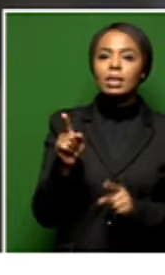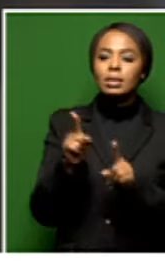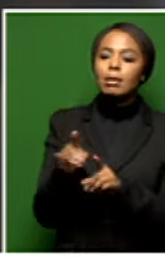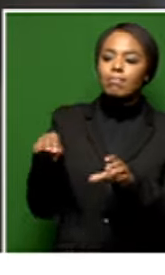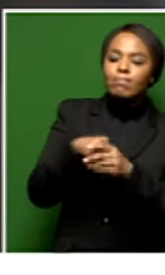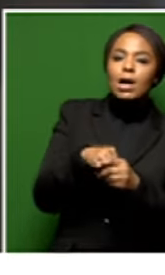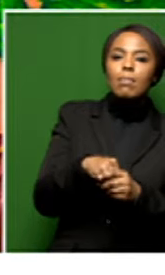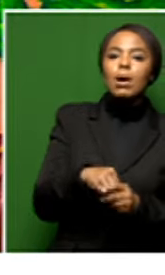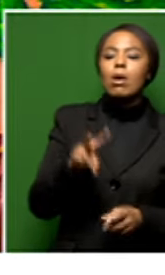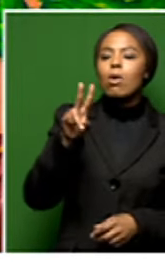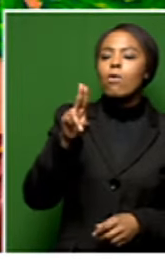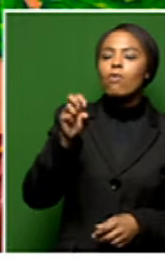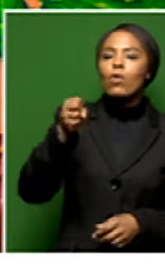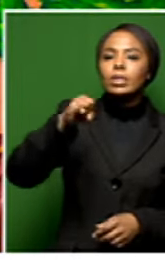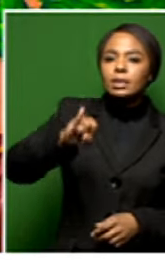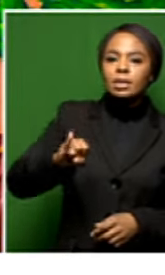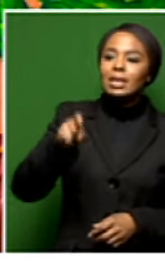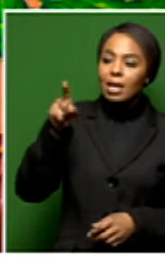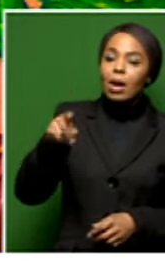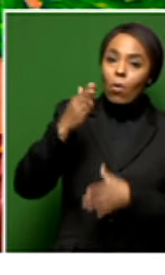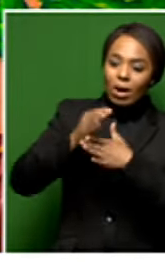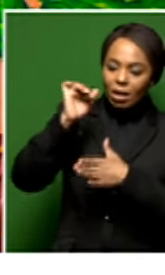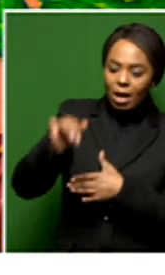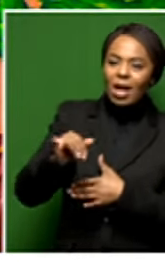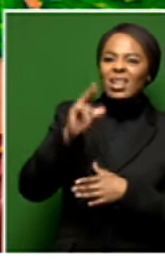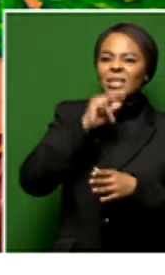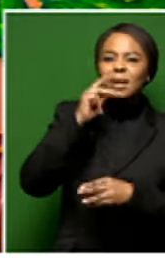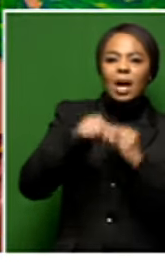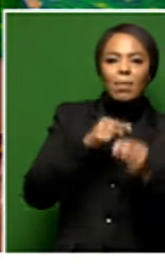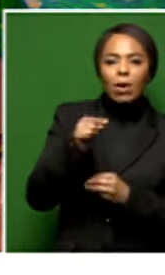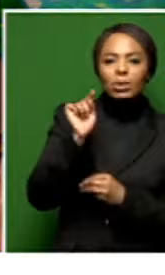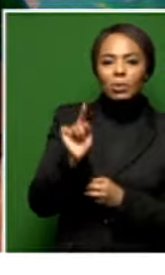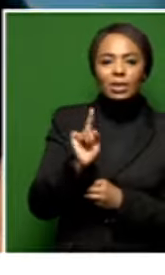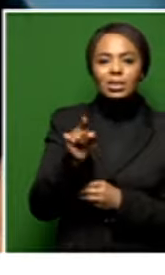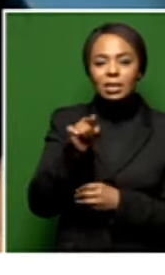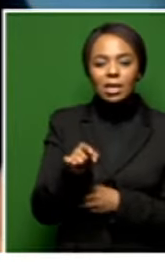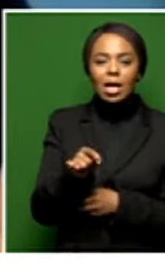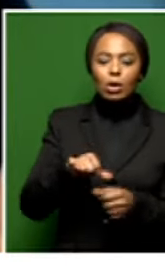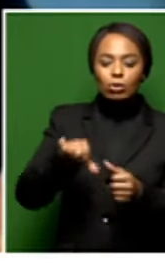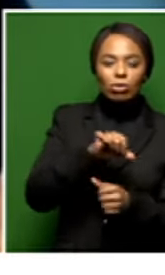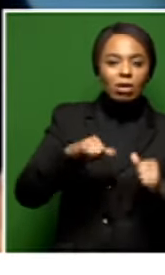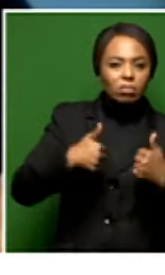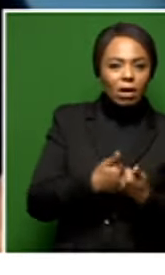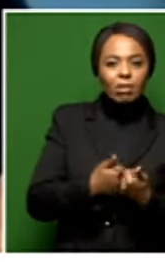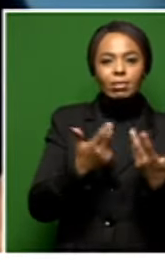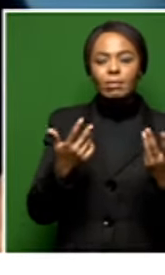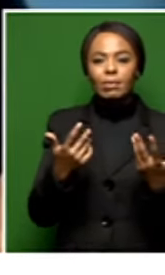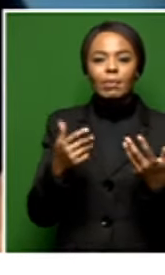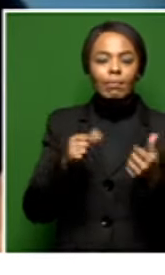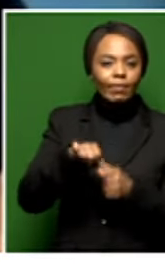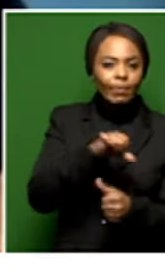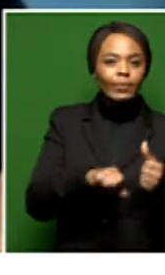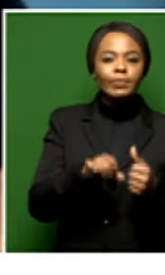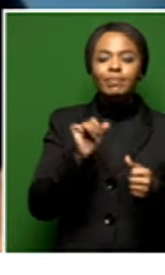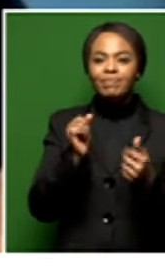Vusi's work, that speaks about what Johannesburg is, the social political ills that are happening, the social ills that are happening. And that was